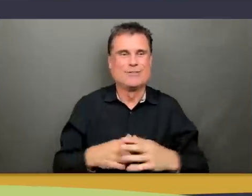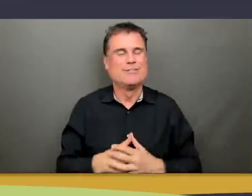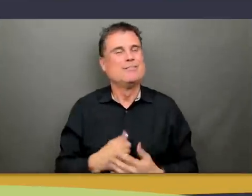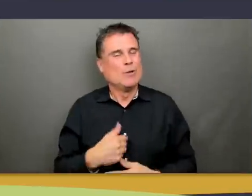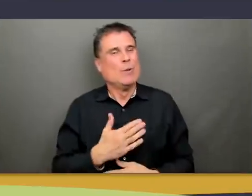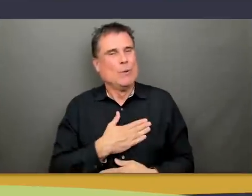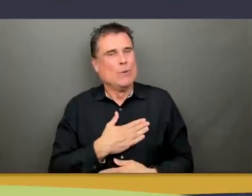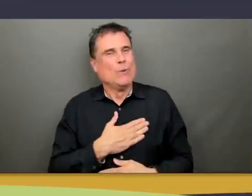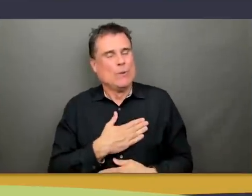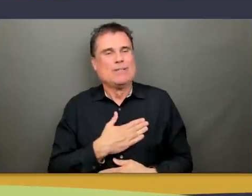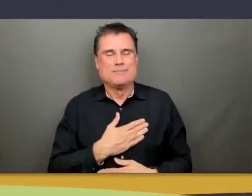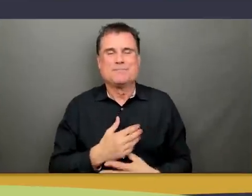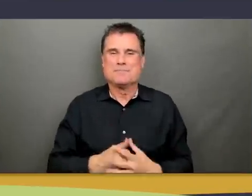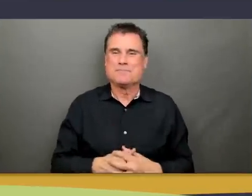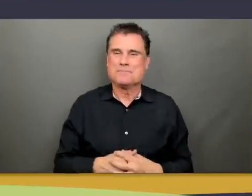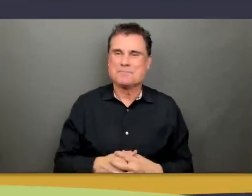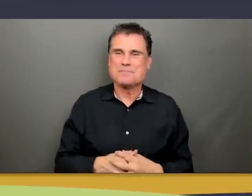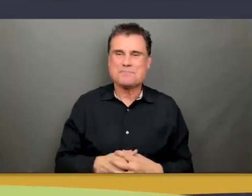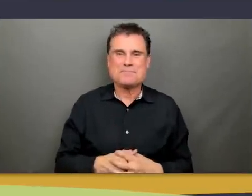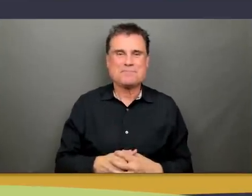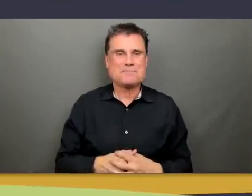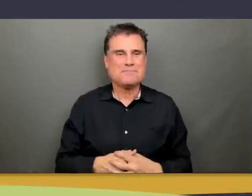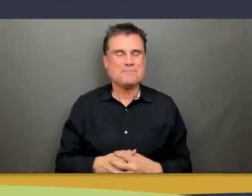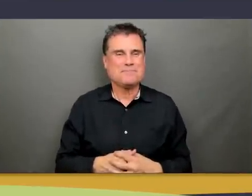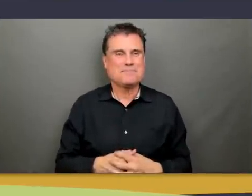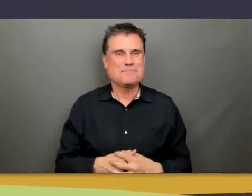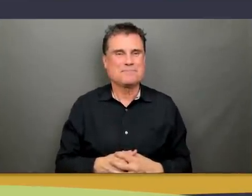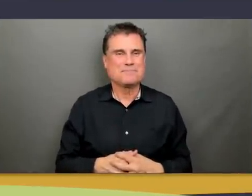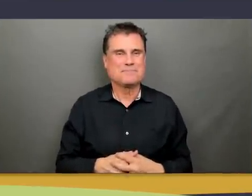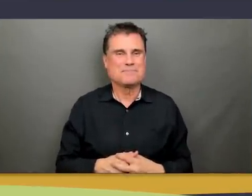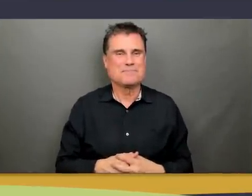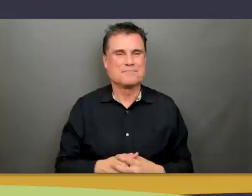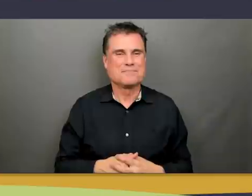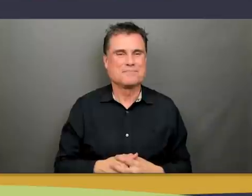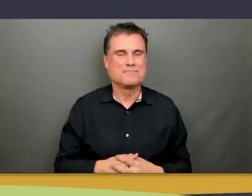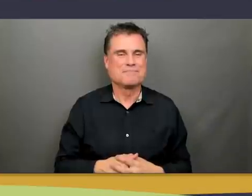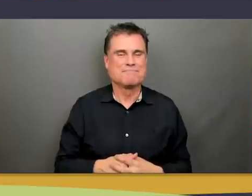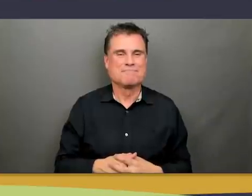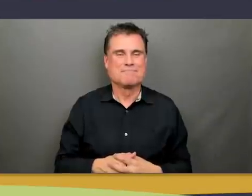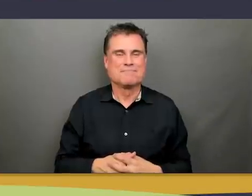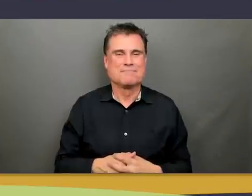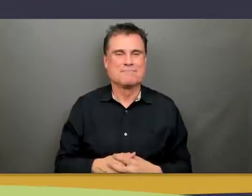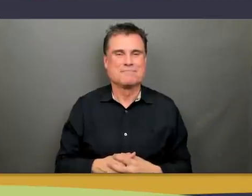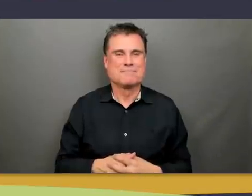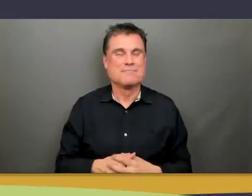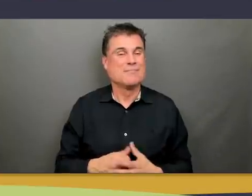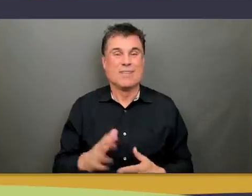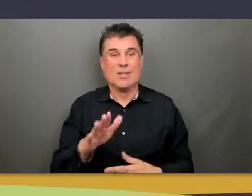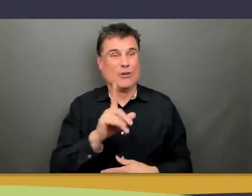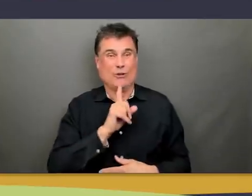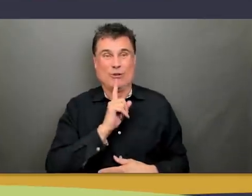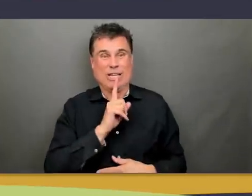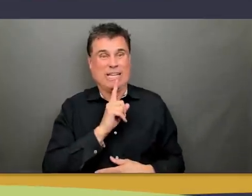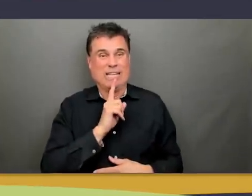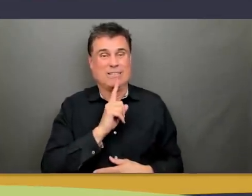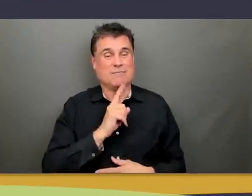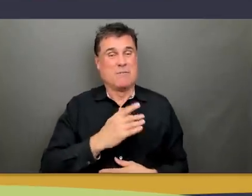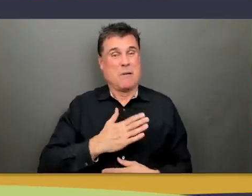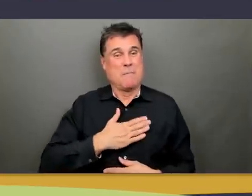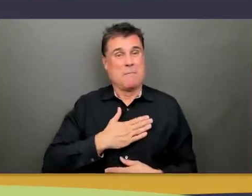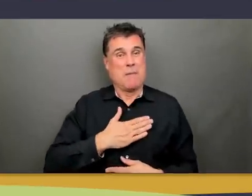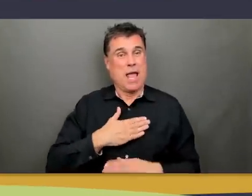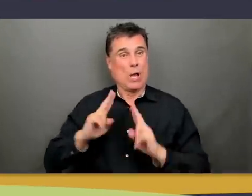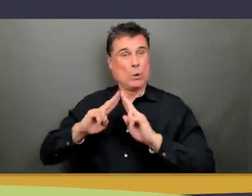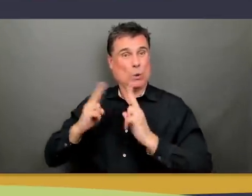even more so since we started this awards program today. To be included with so many